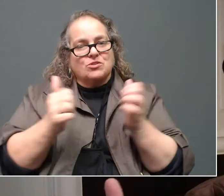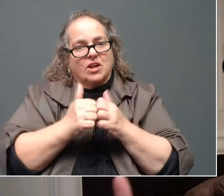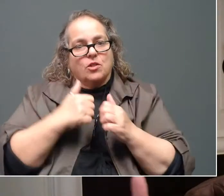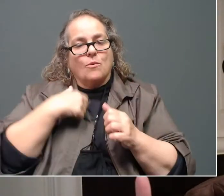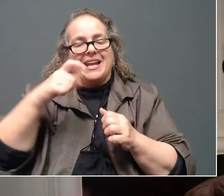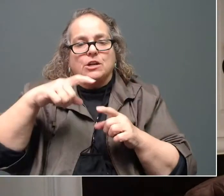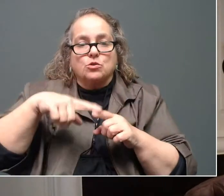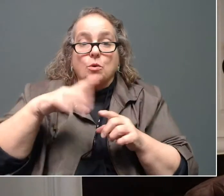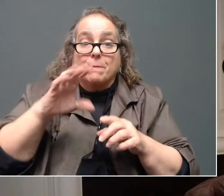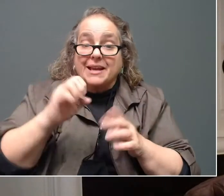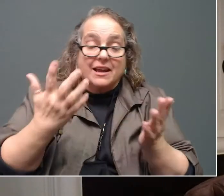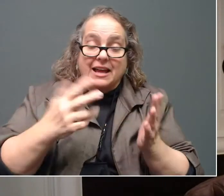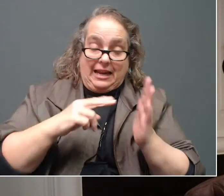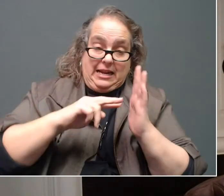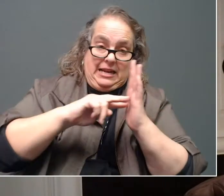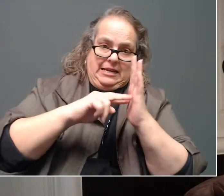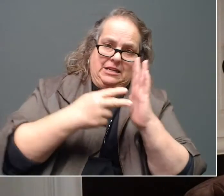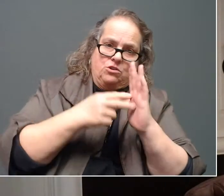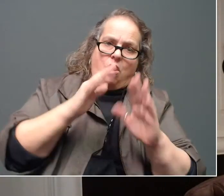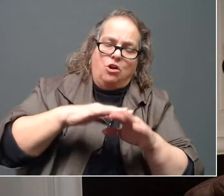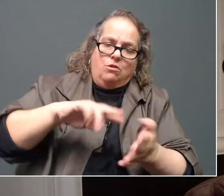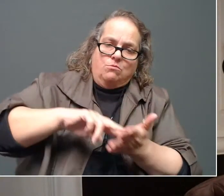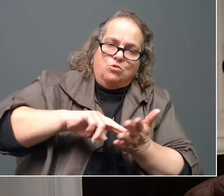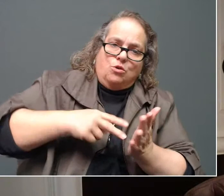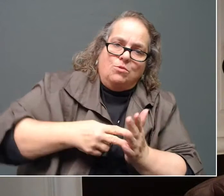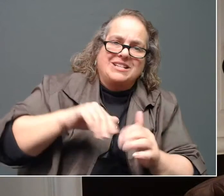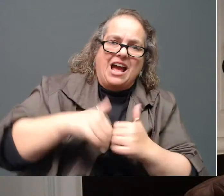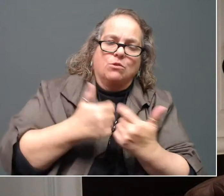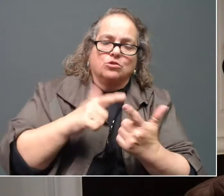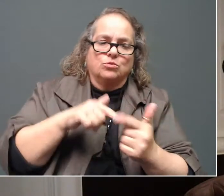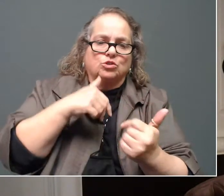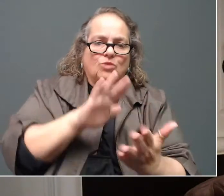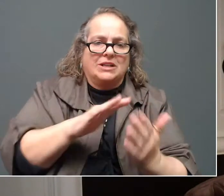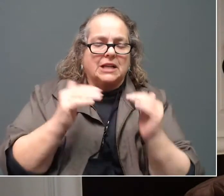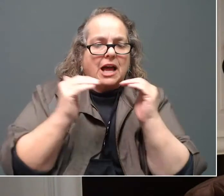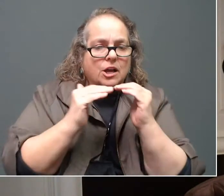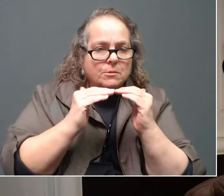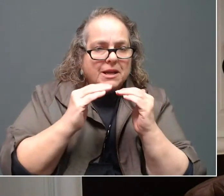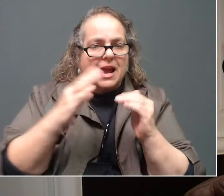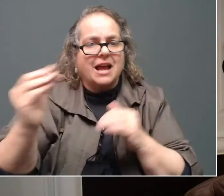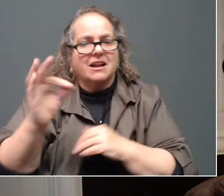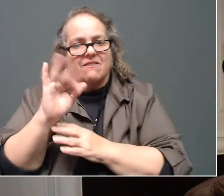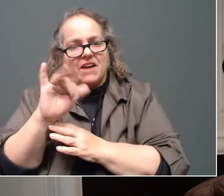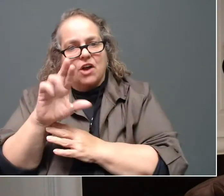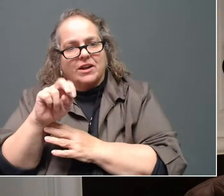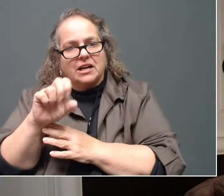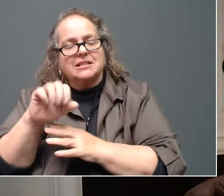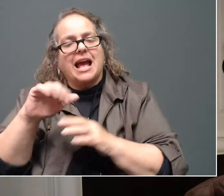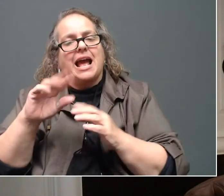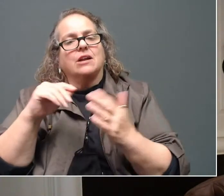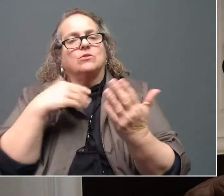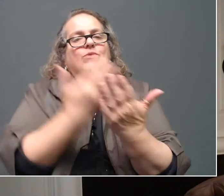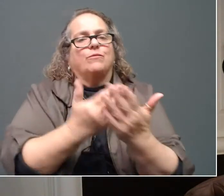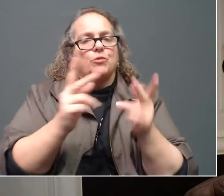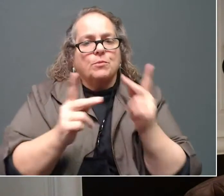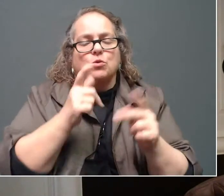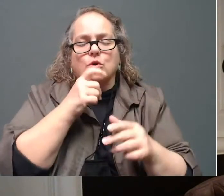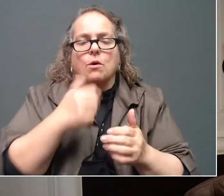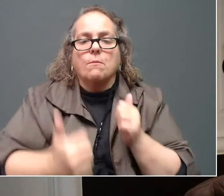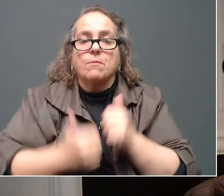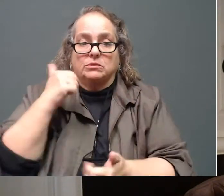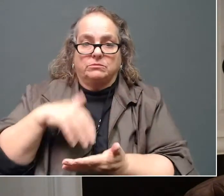our interventions here to address equity and fairness and to reach people who are more vulnerable